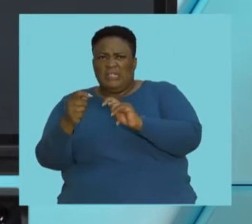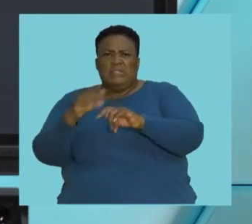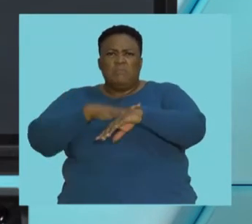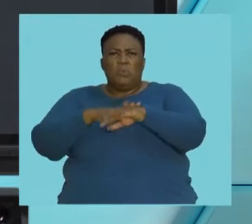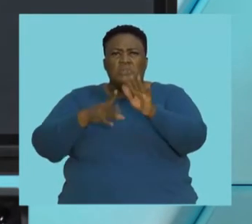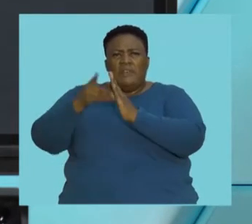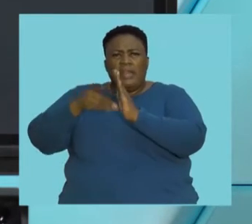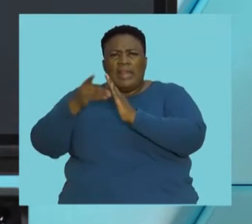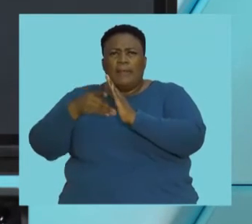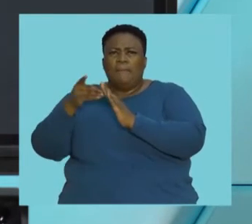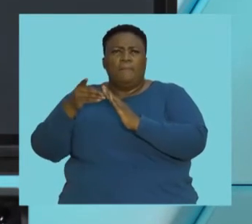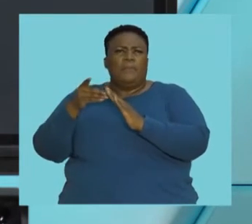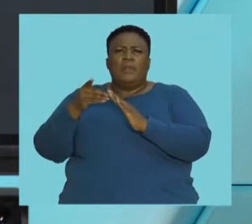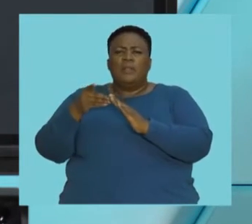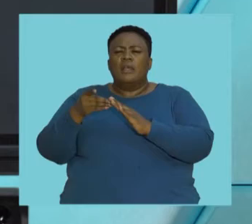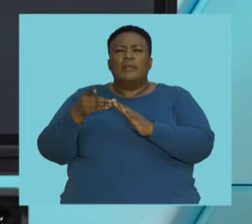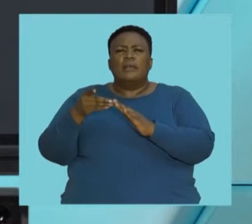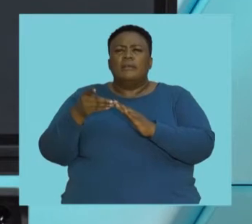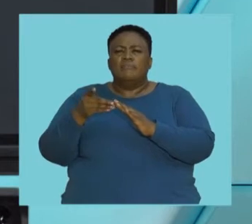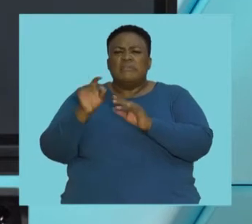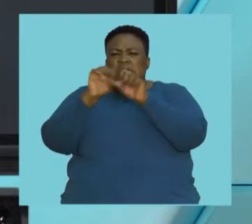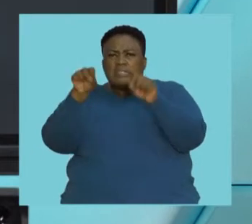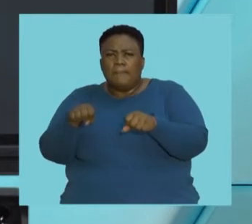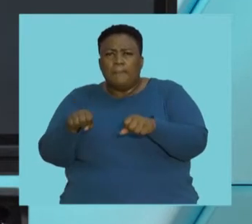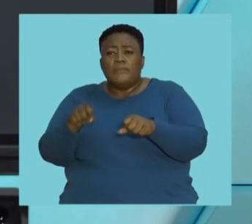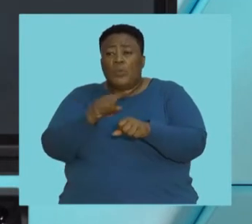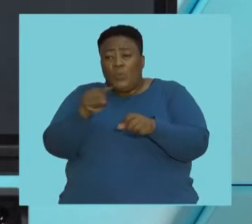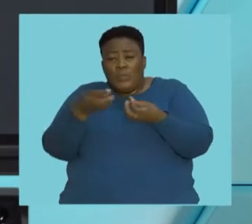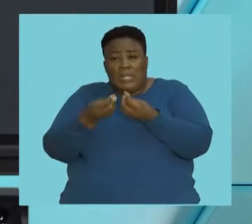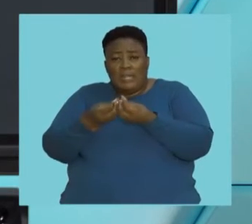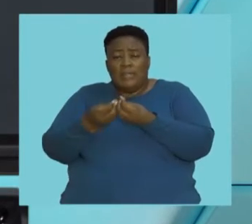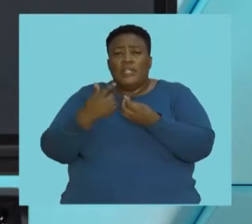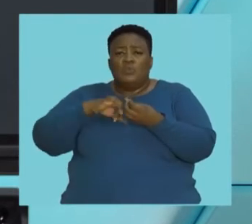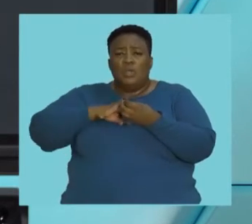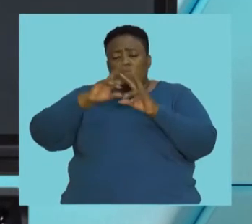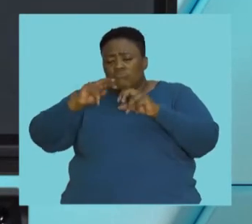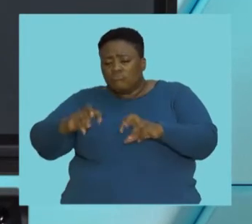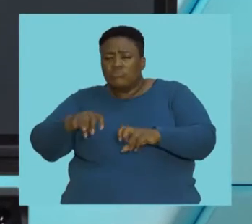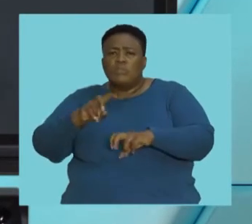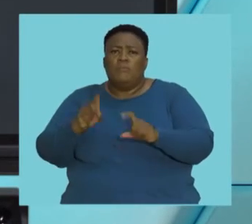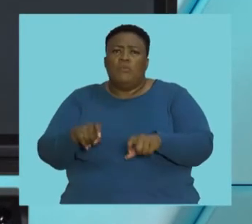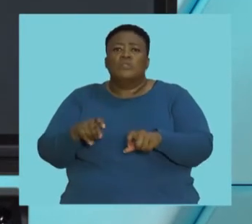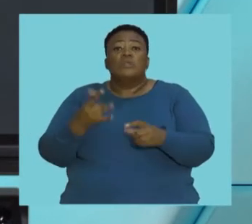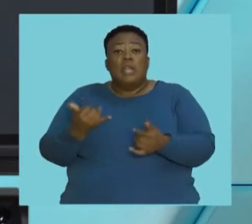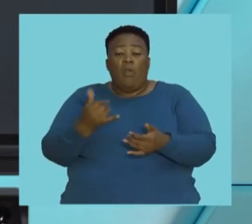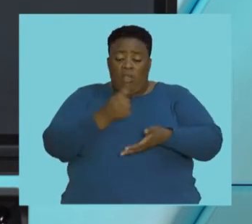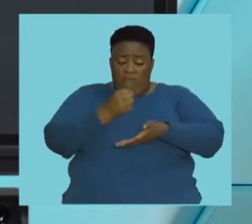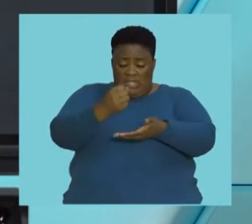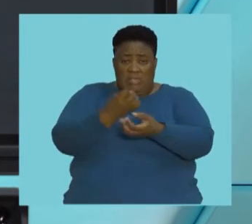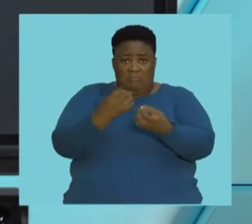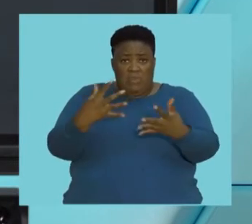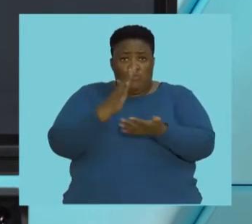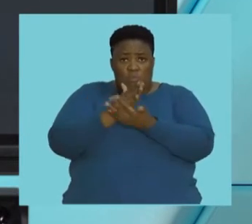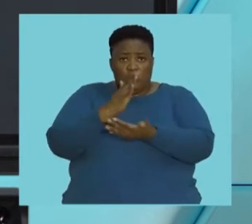more developed irrigation systems. So those are concepts that need to be looked at. And so there's a lot of investment in